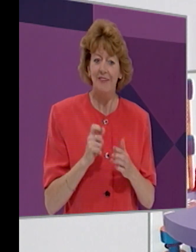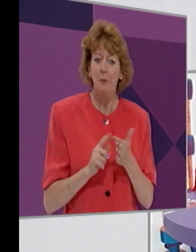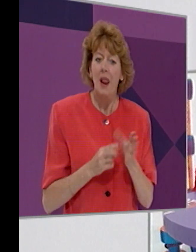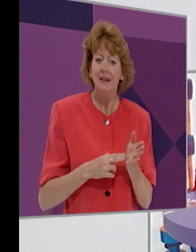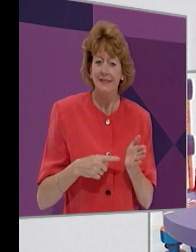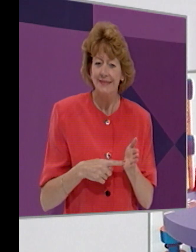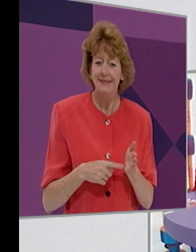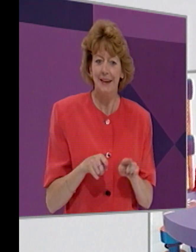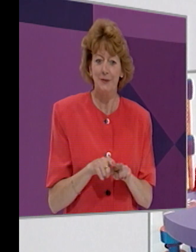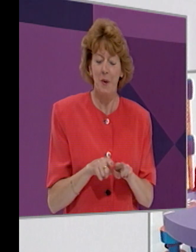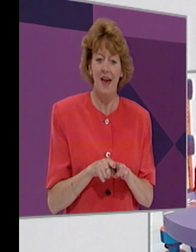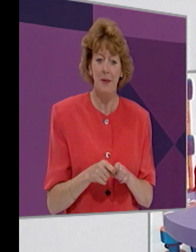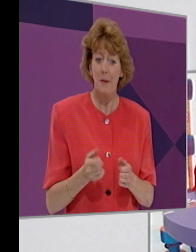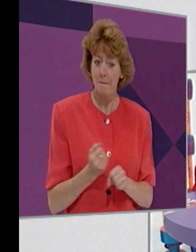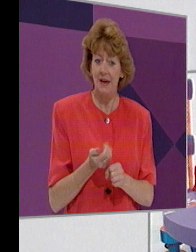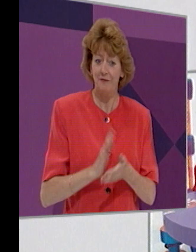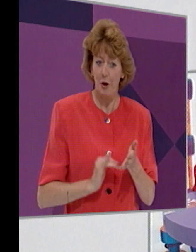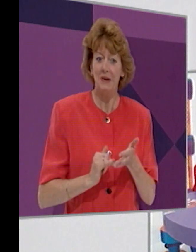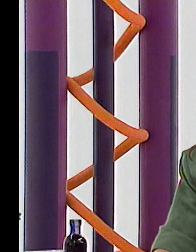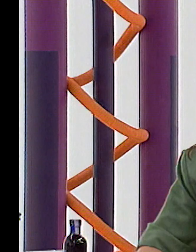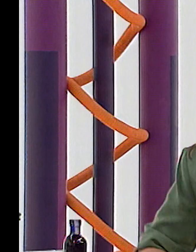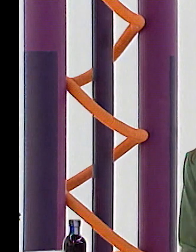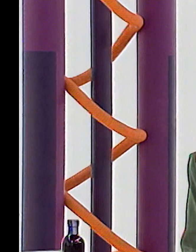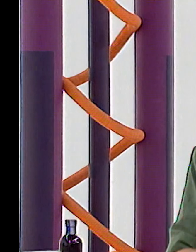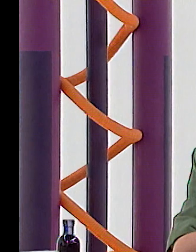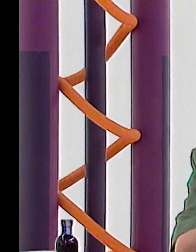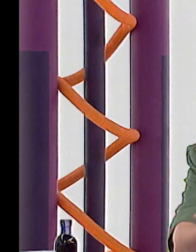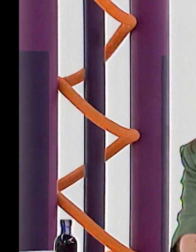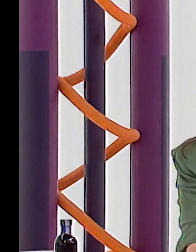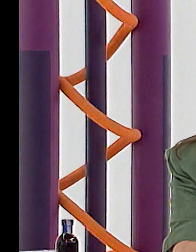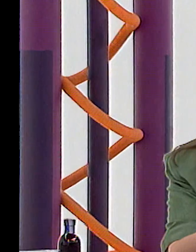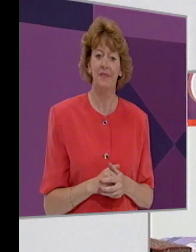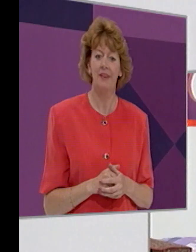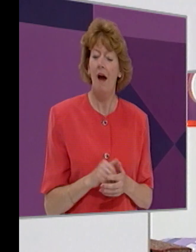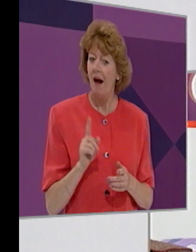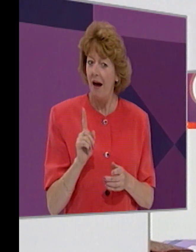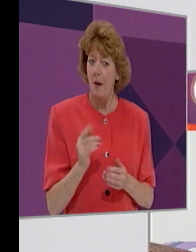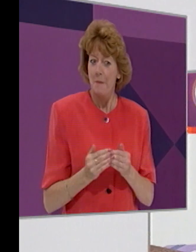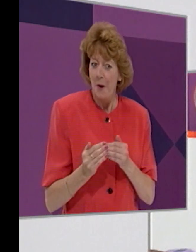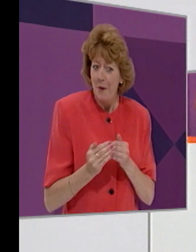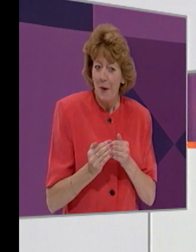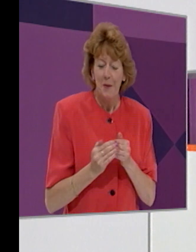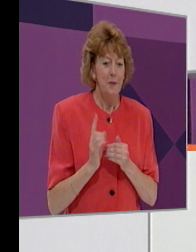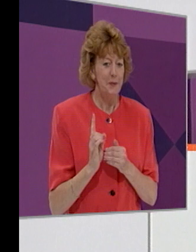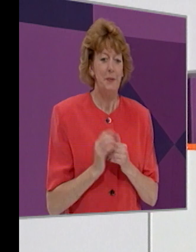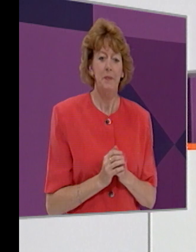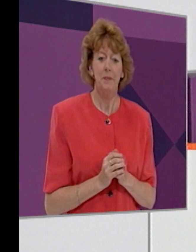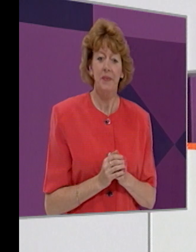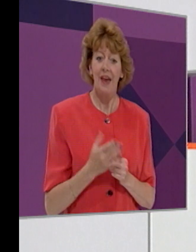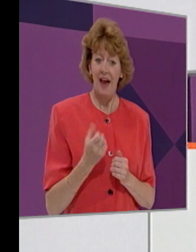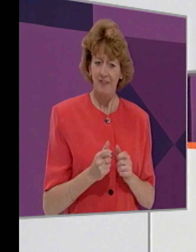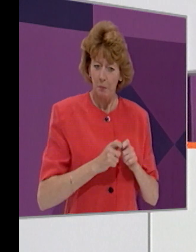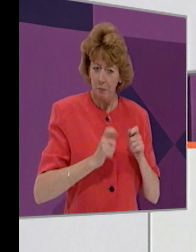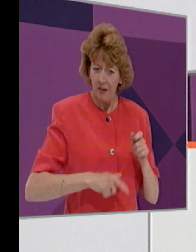seaweed. So, food, cosmetics... are, Gareth, OK. There we are, Gareth. Yes, but it doesn't stop there, even, amazingly enough. Look at these